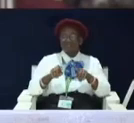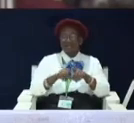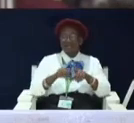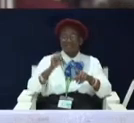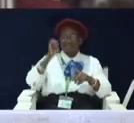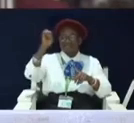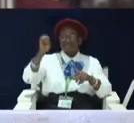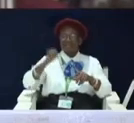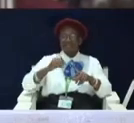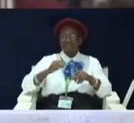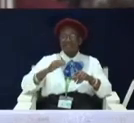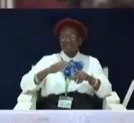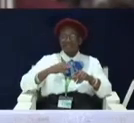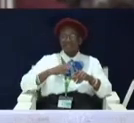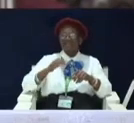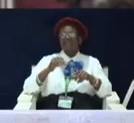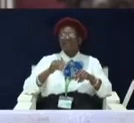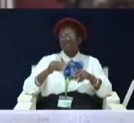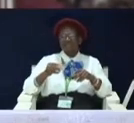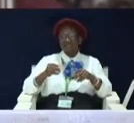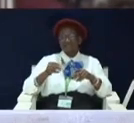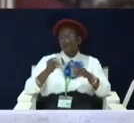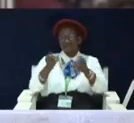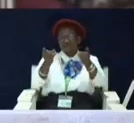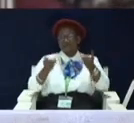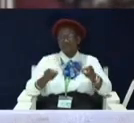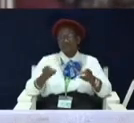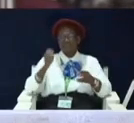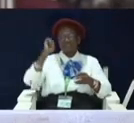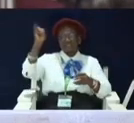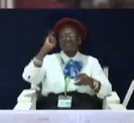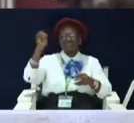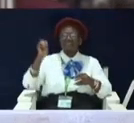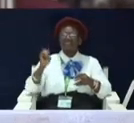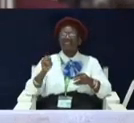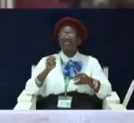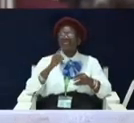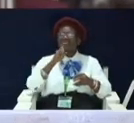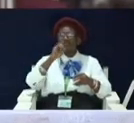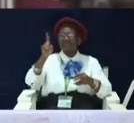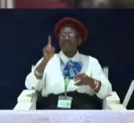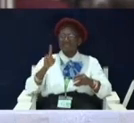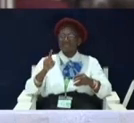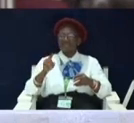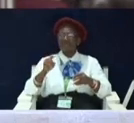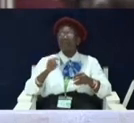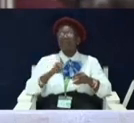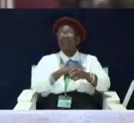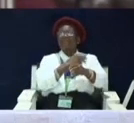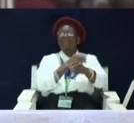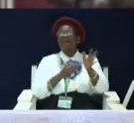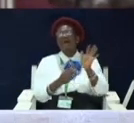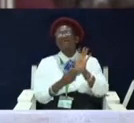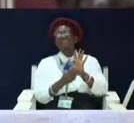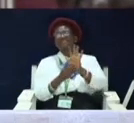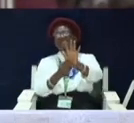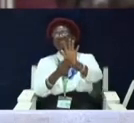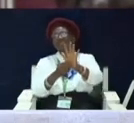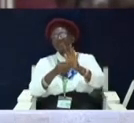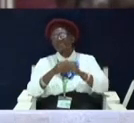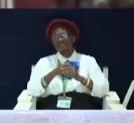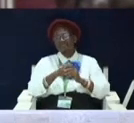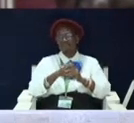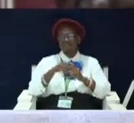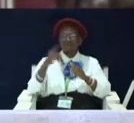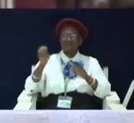O si ise ohunkohun to wu. Is the original majesty. O gangan ni kabiyesi orun. Ataye. I mean,